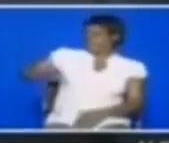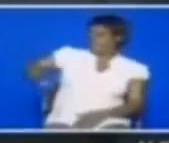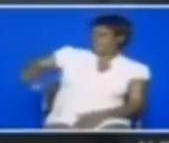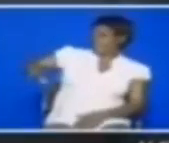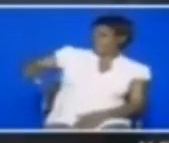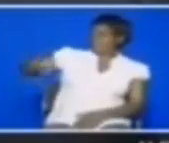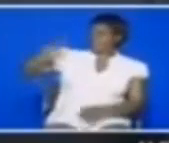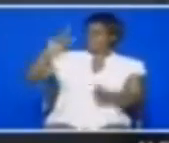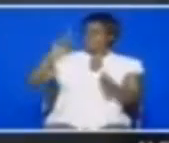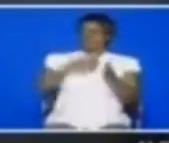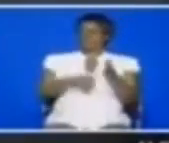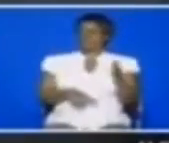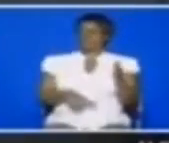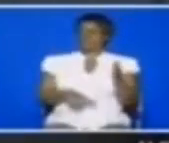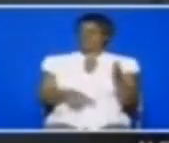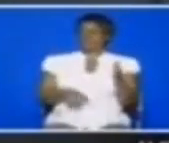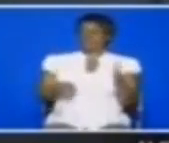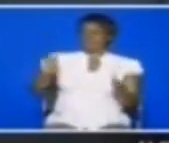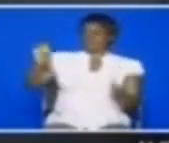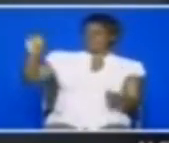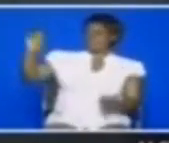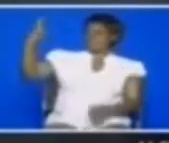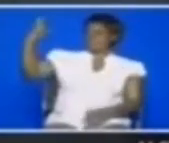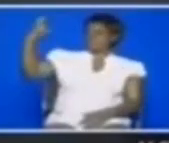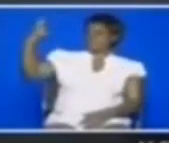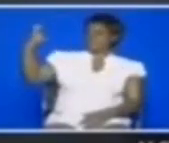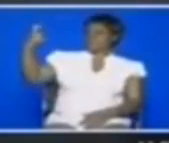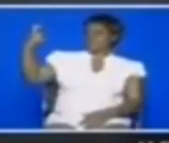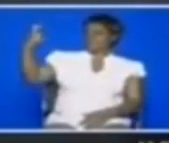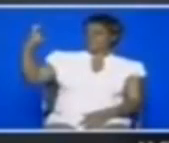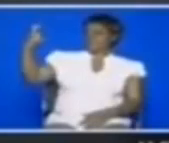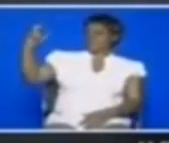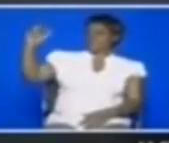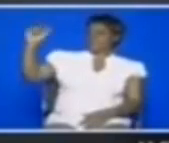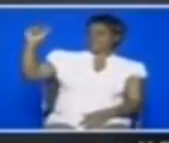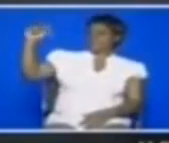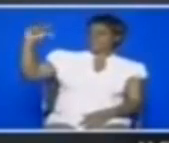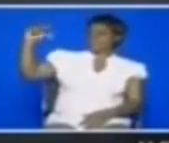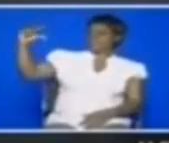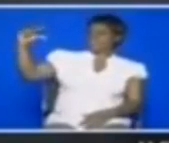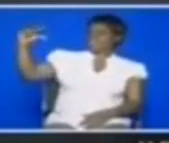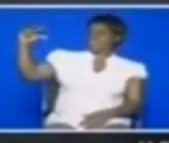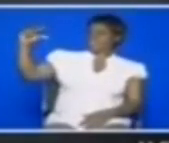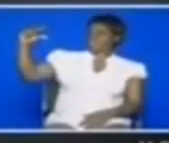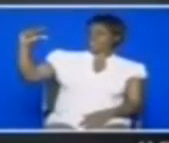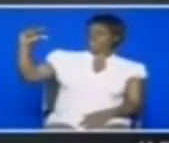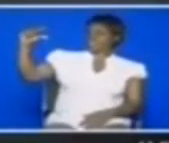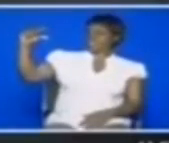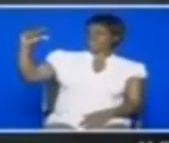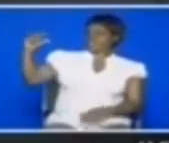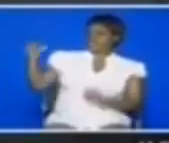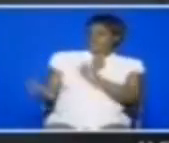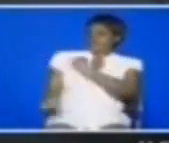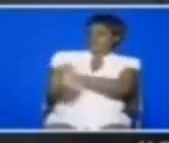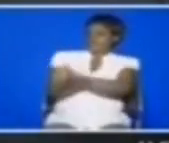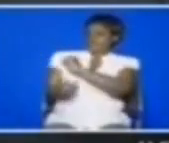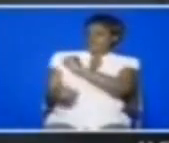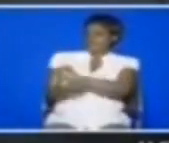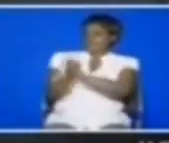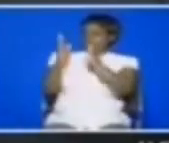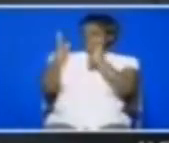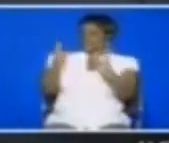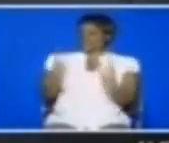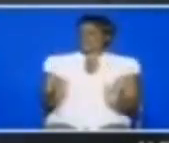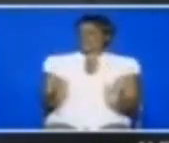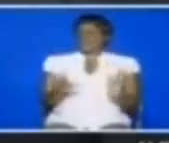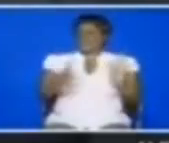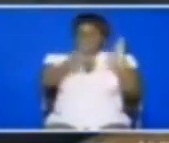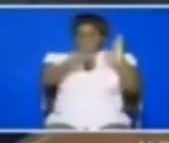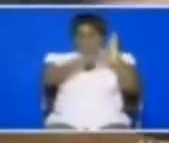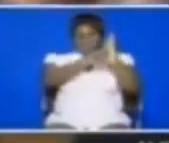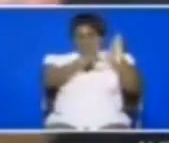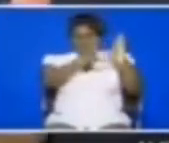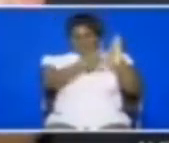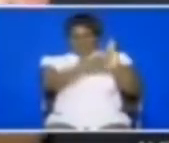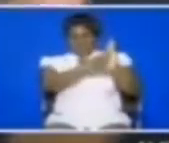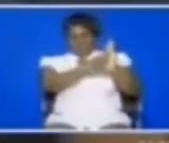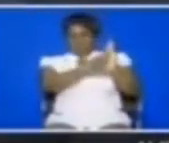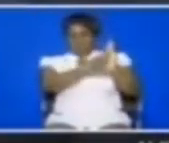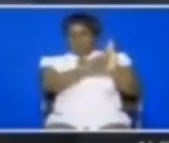remaining is for the executive, led by the Attorney General as the chief legal advisor,